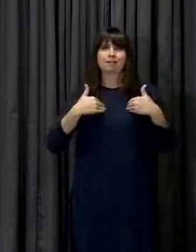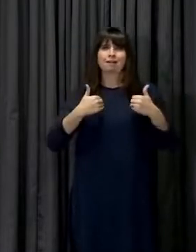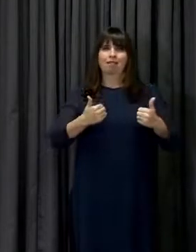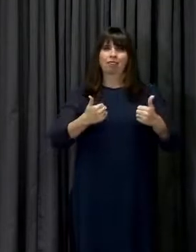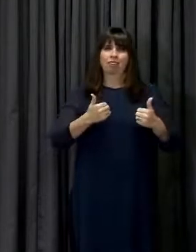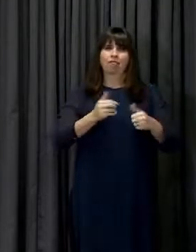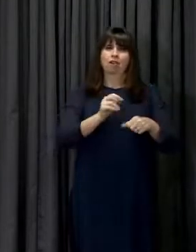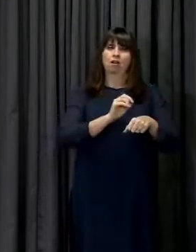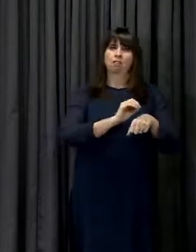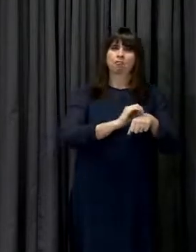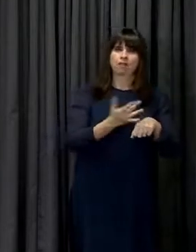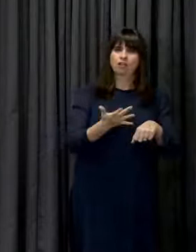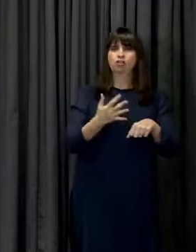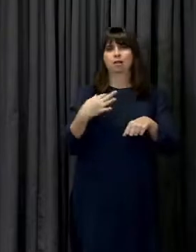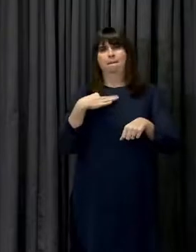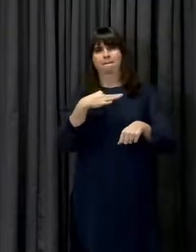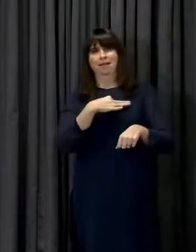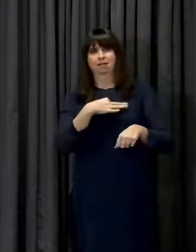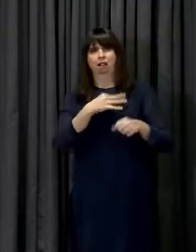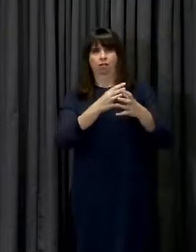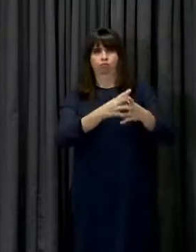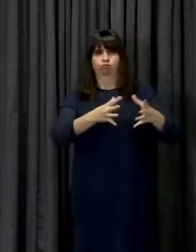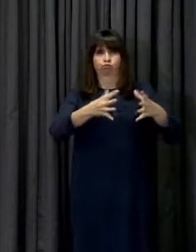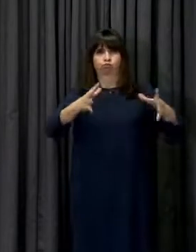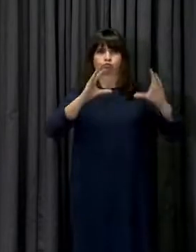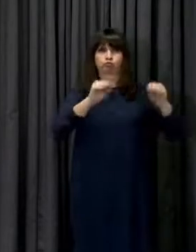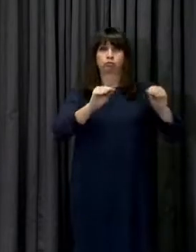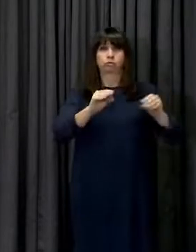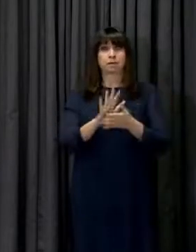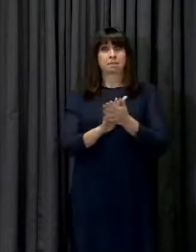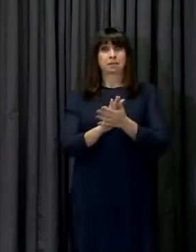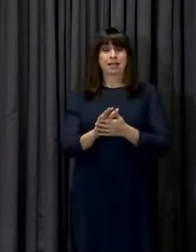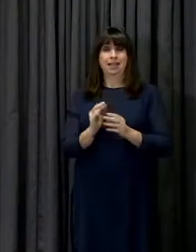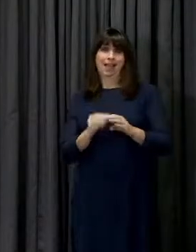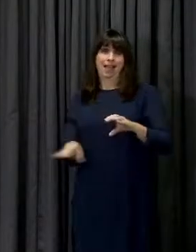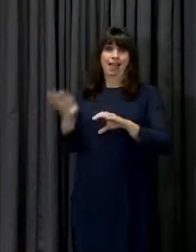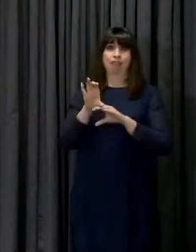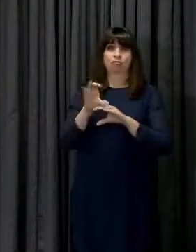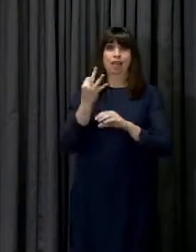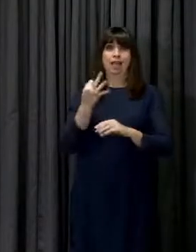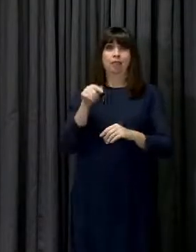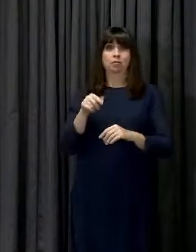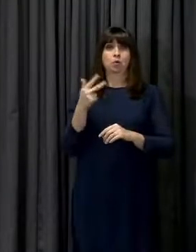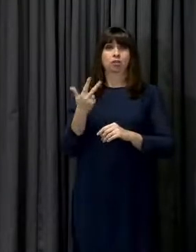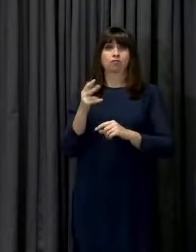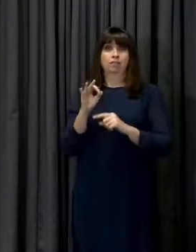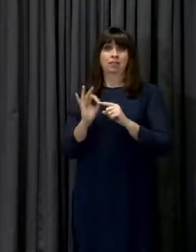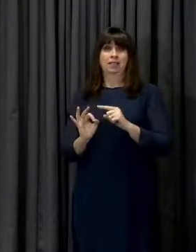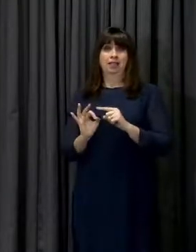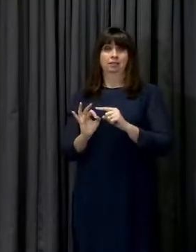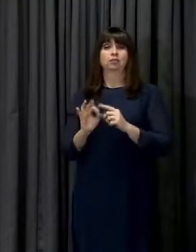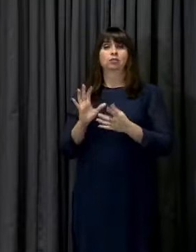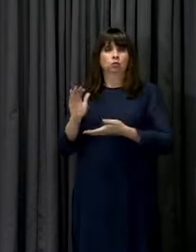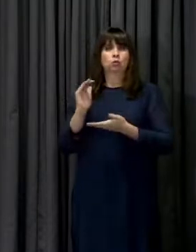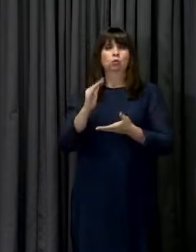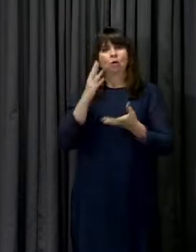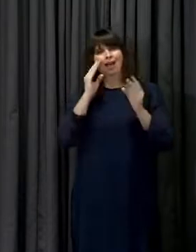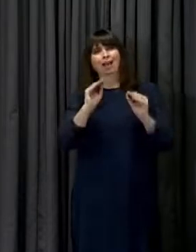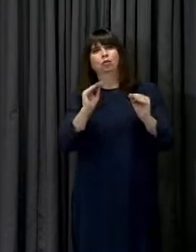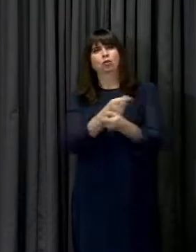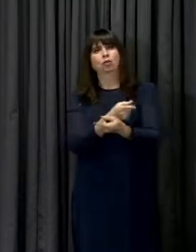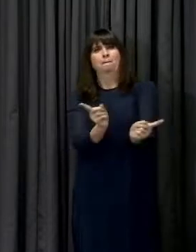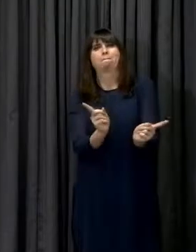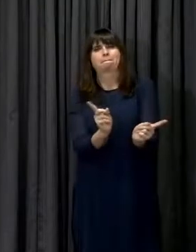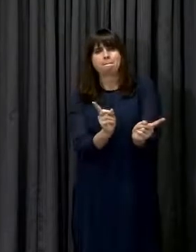professionals and medics. This represents an 8.3% increase on last year's education budget and will